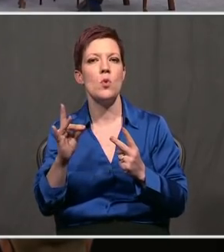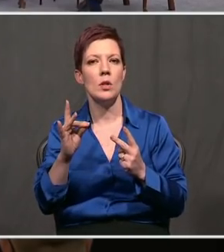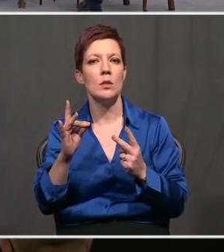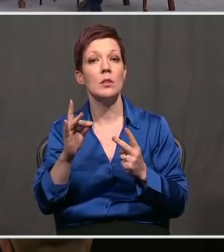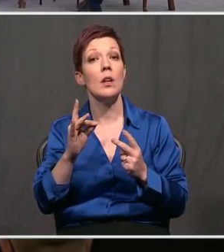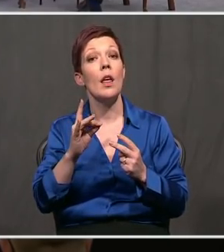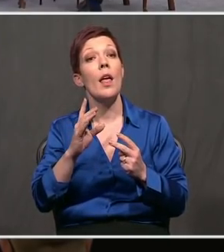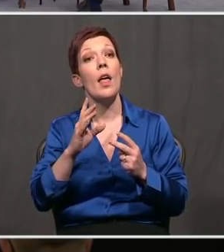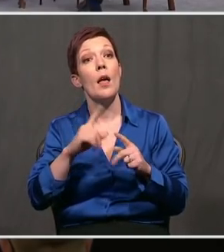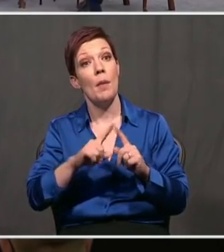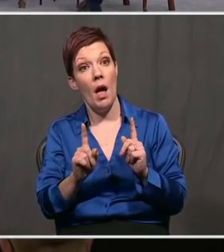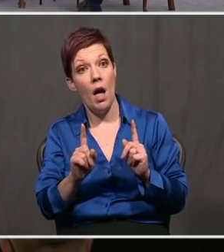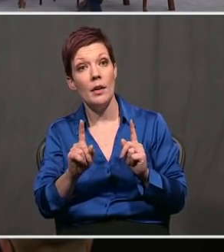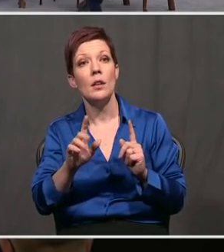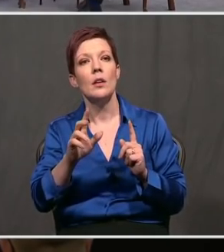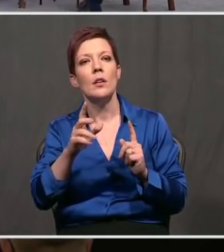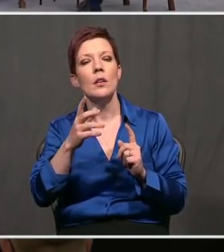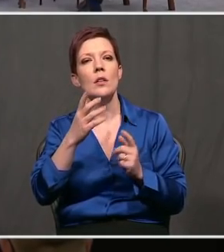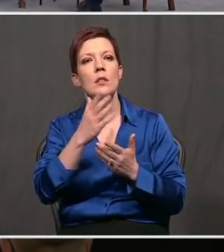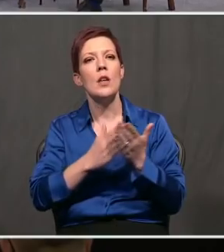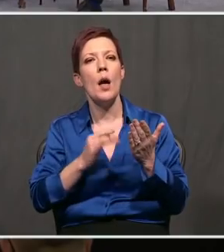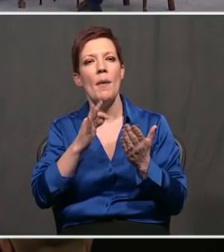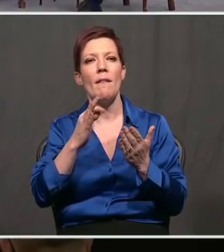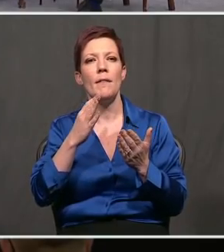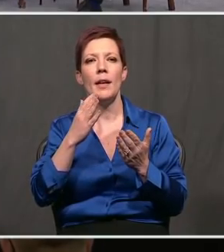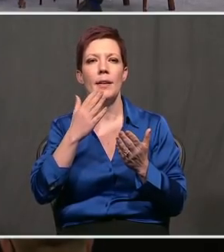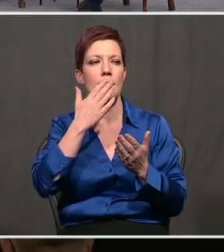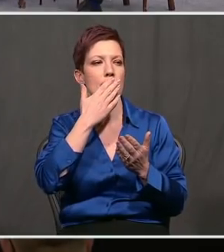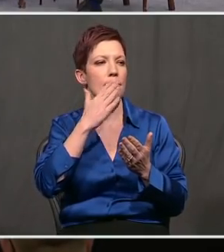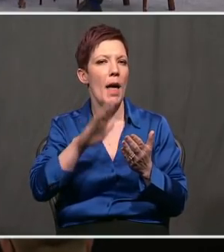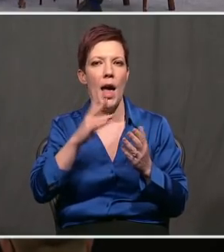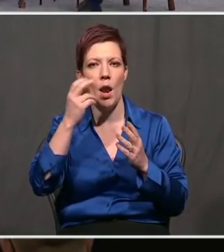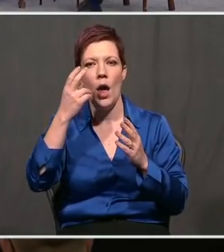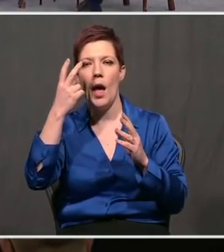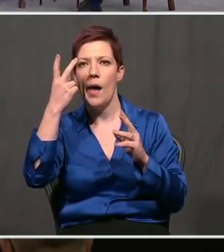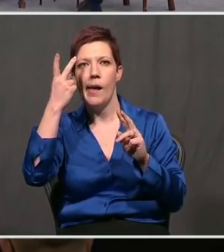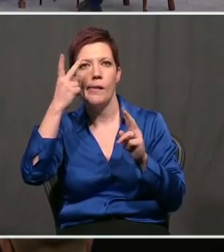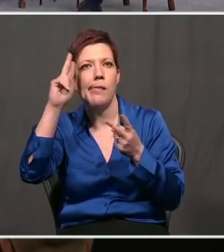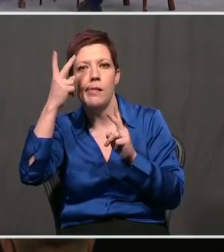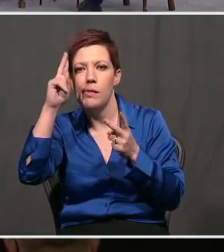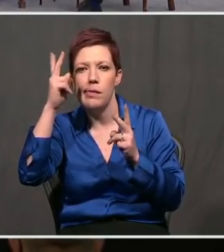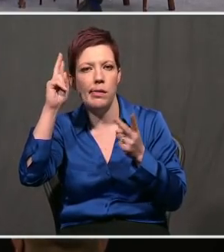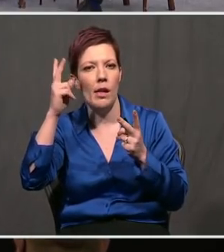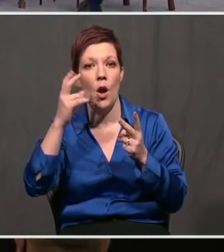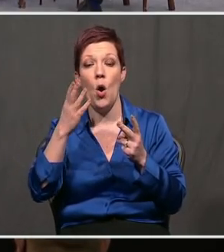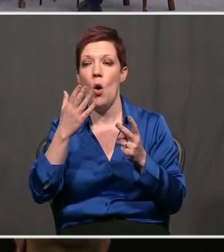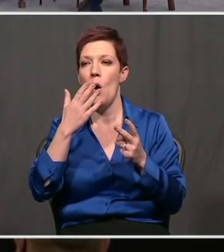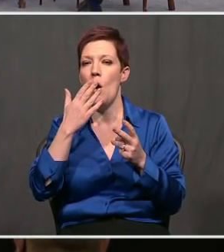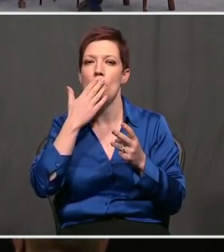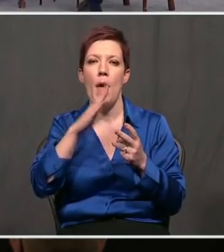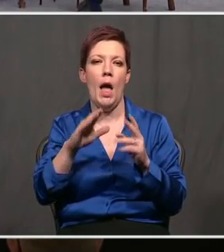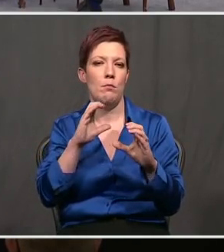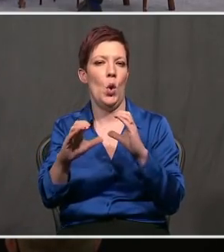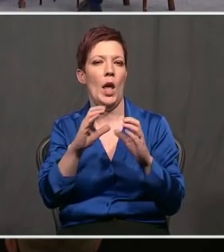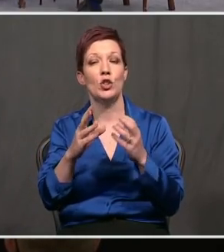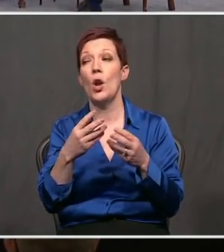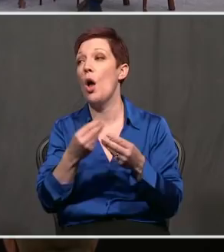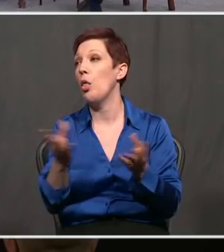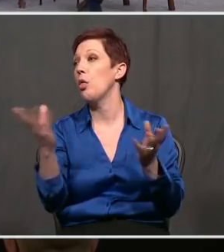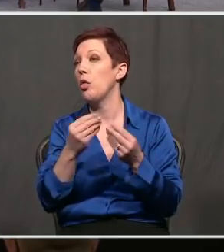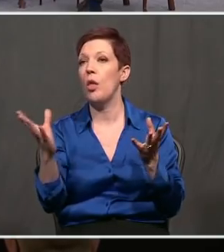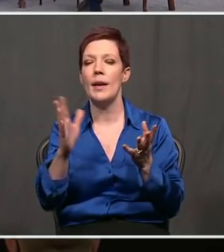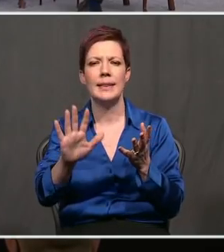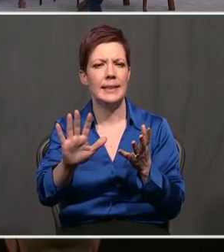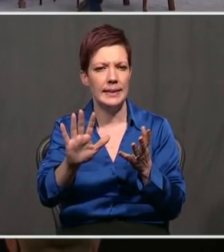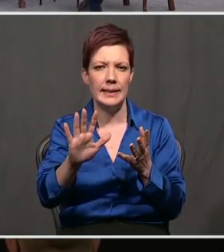then I also think just some of the bad messaging that's come out over the course of this, quite frankly, is problematic. I mean, when people are doing